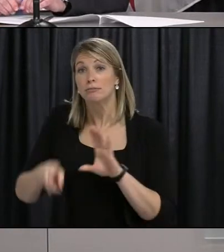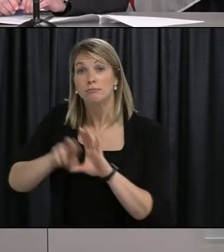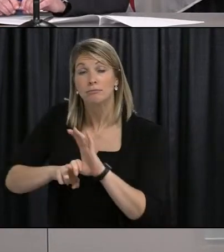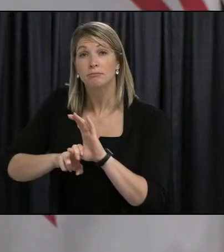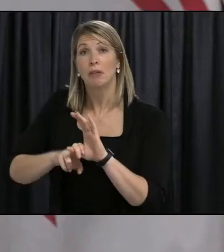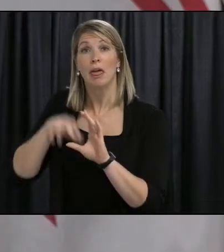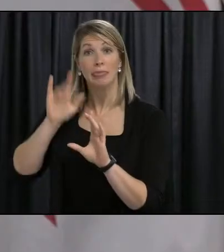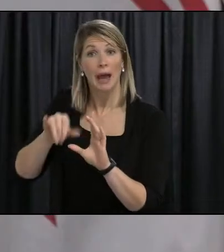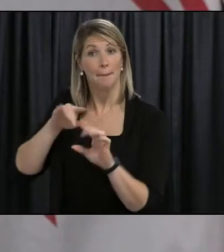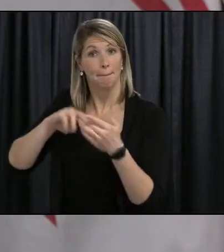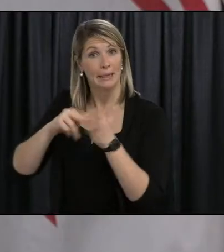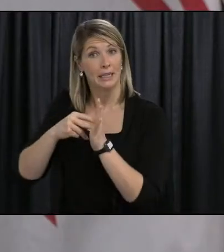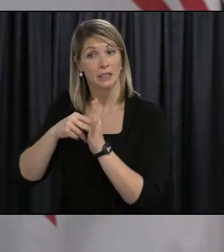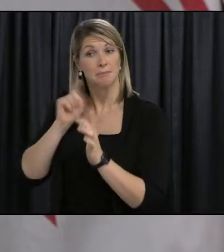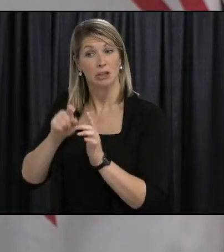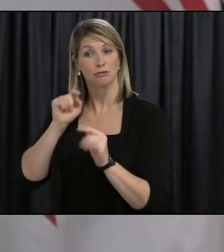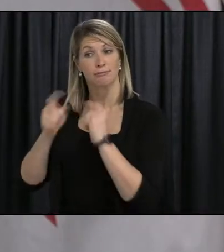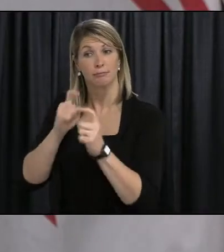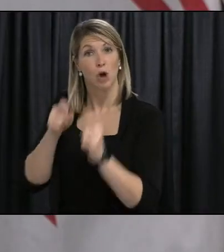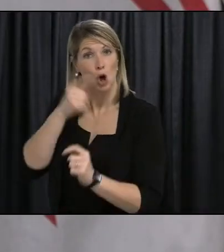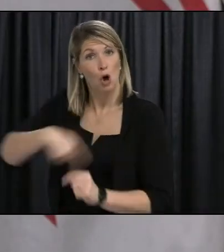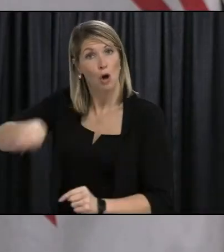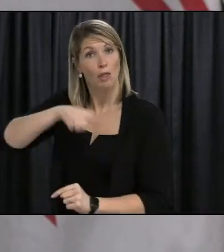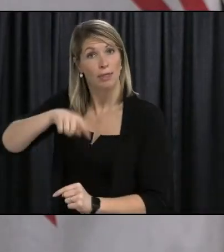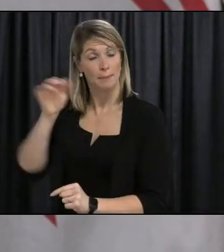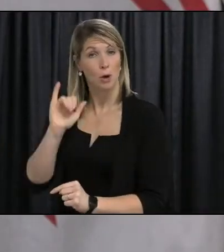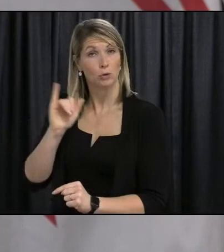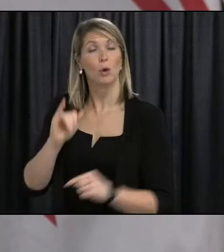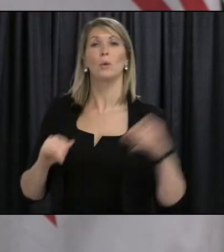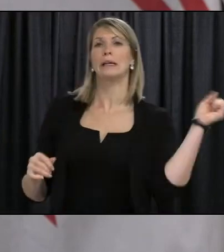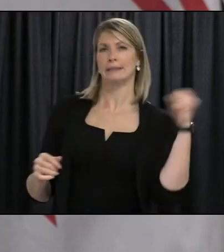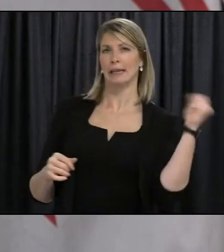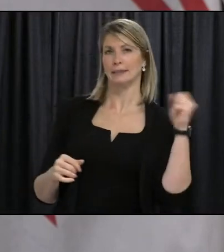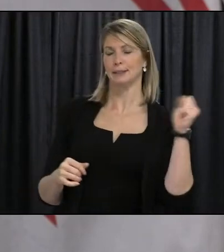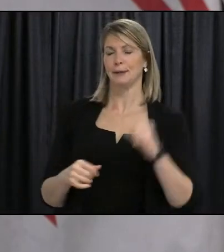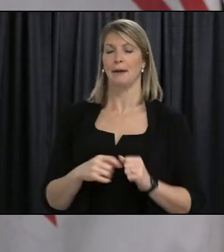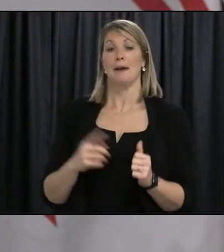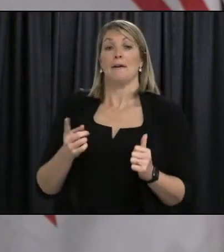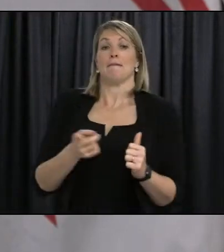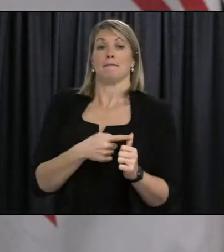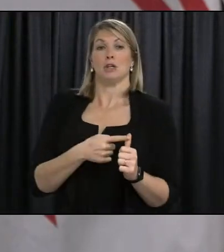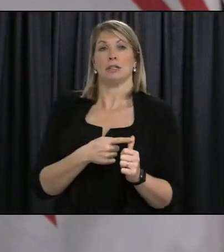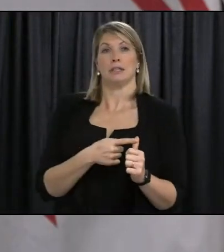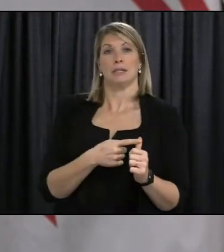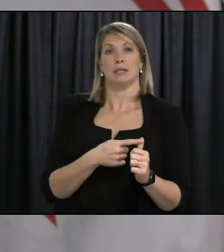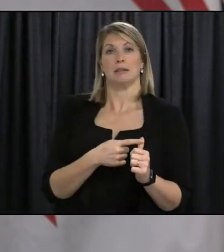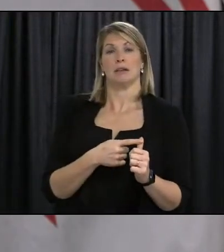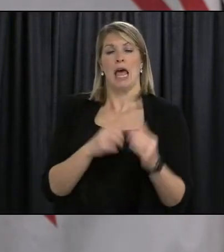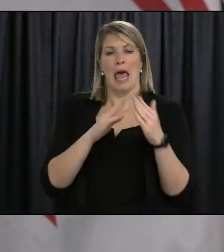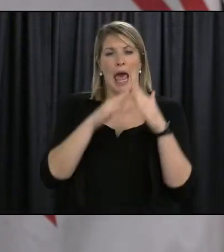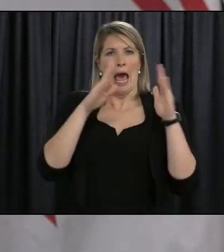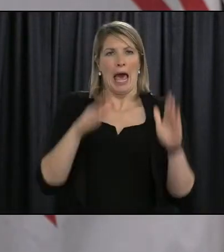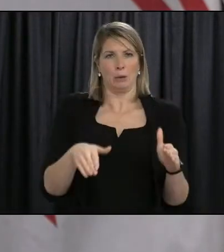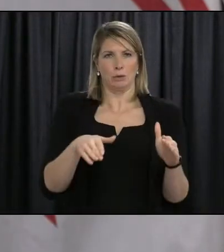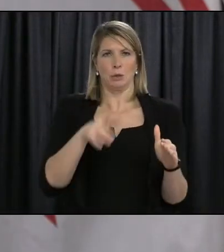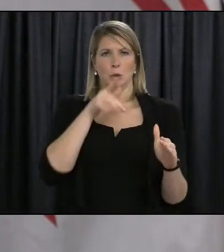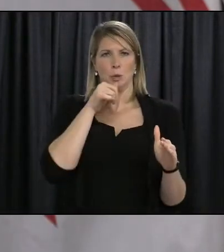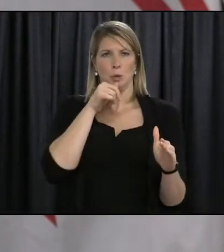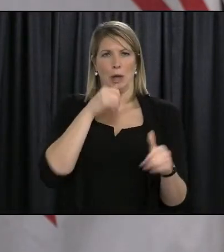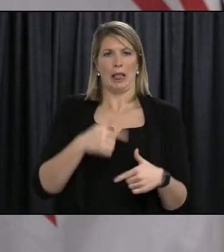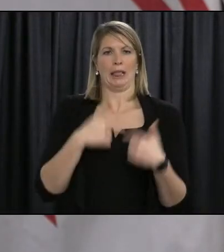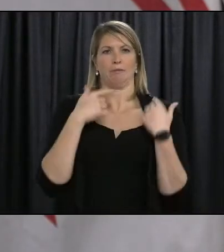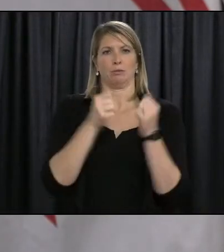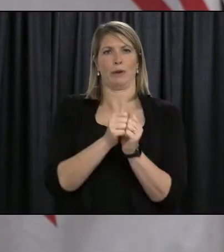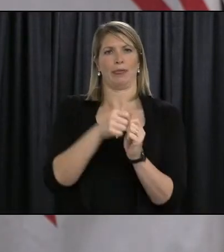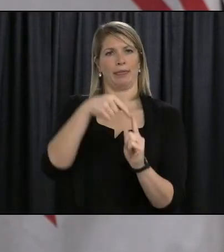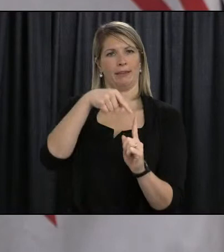Yes, so those are all things we have to consider. So first thing we look at, of course, household contacts. We